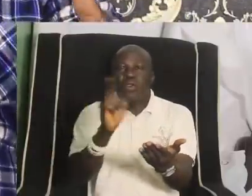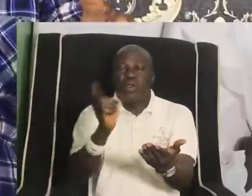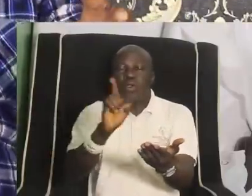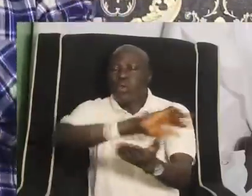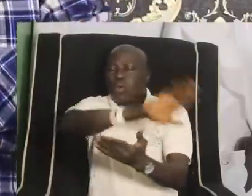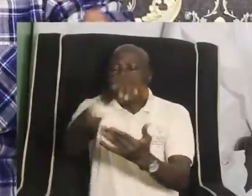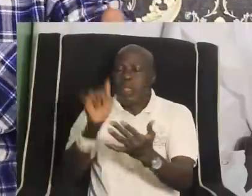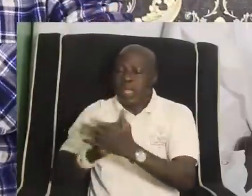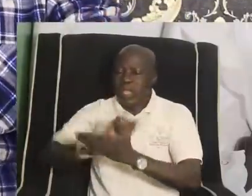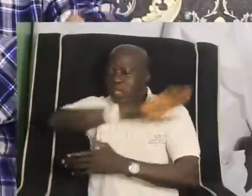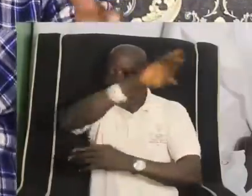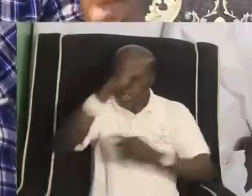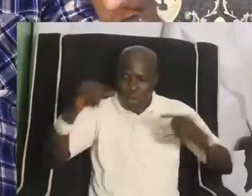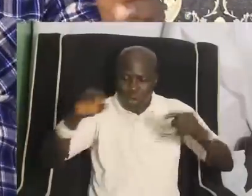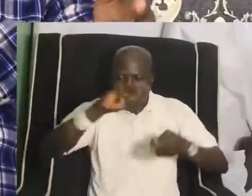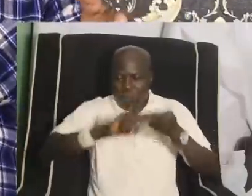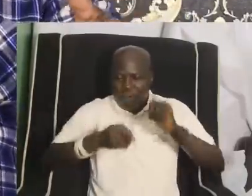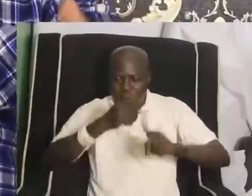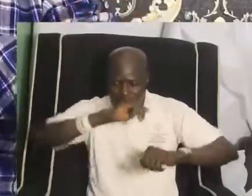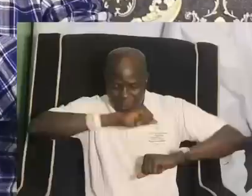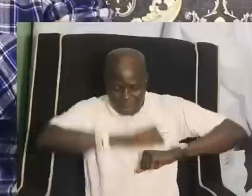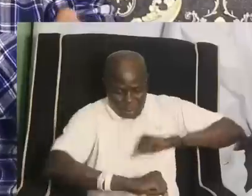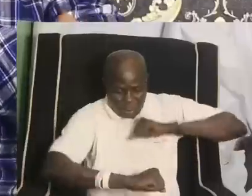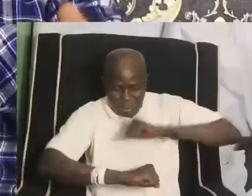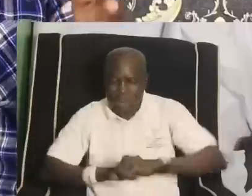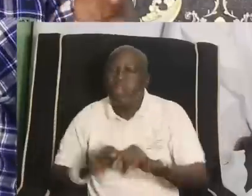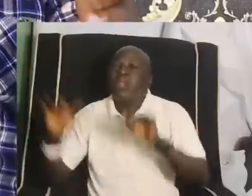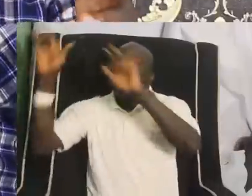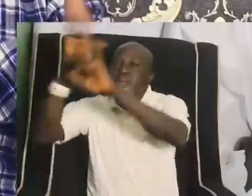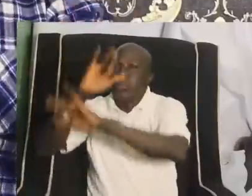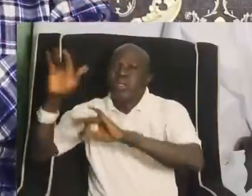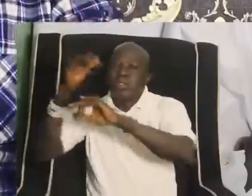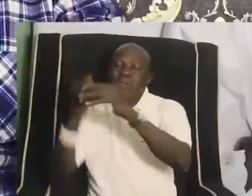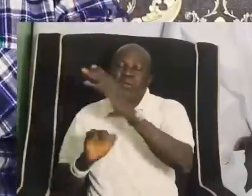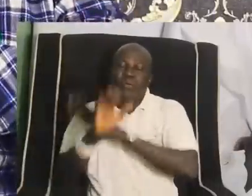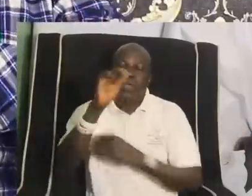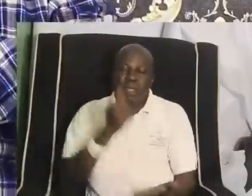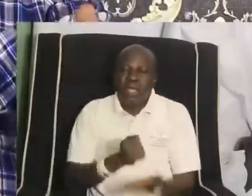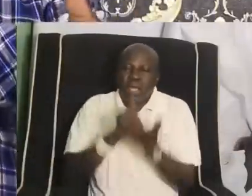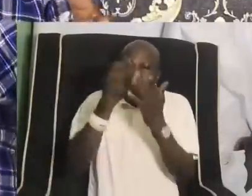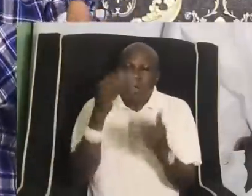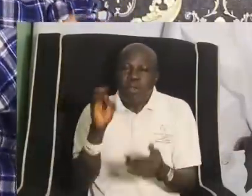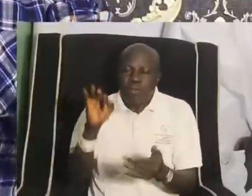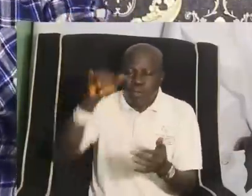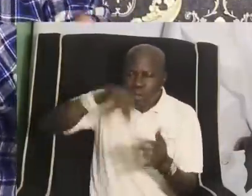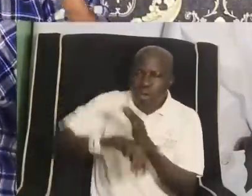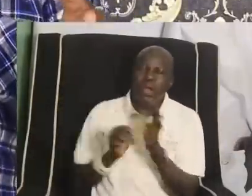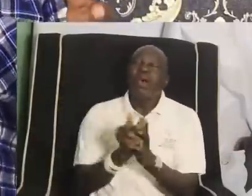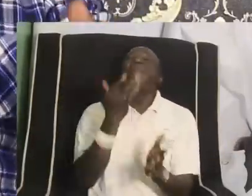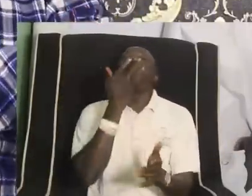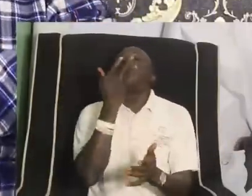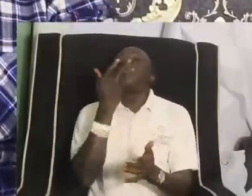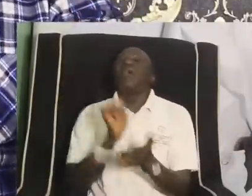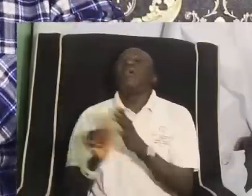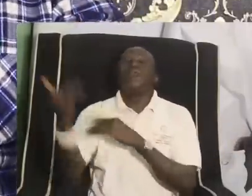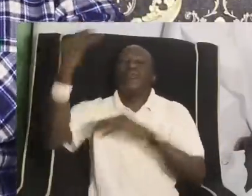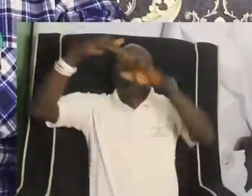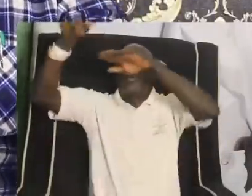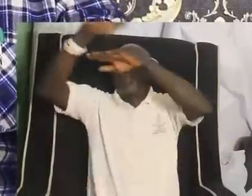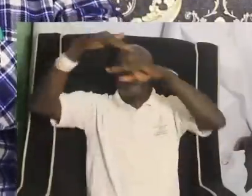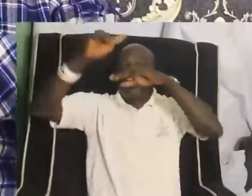Where your mates have been struggling. Mercy and help of God. Favor